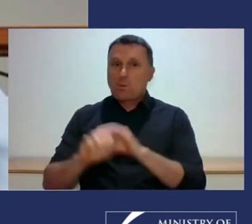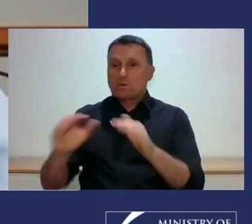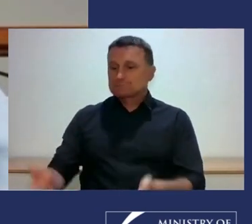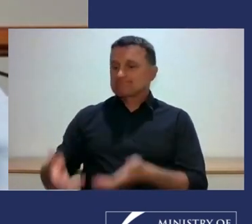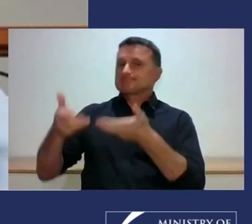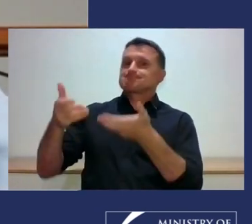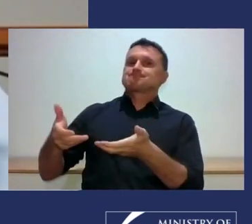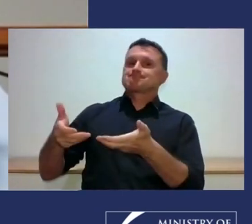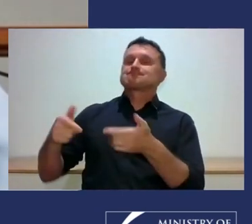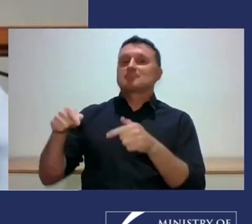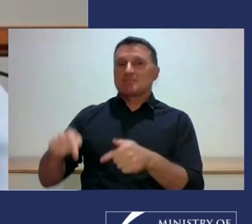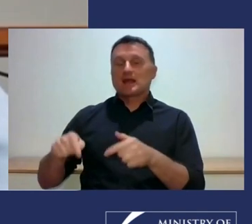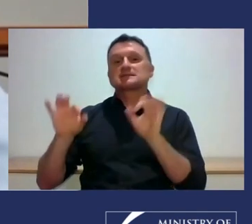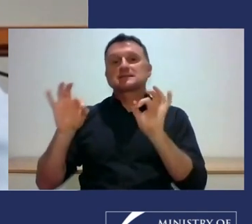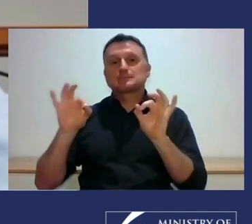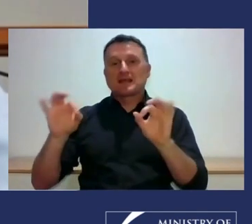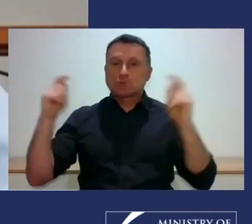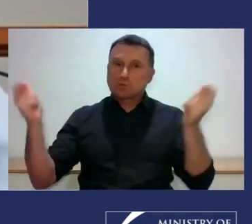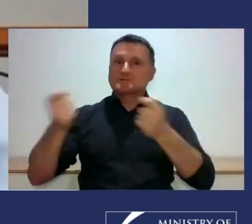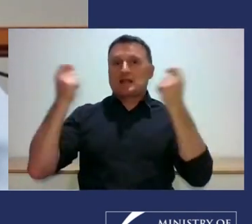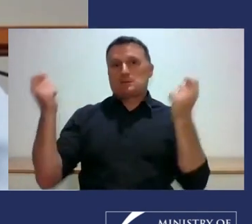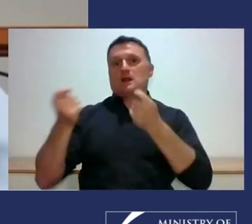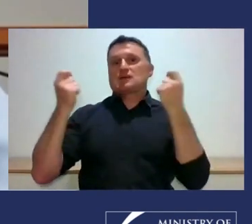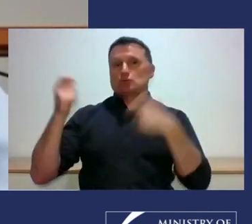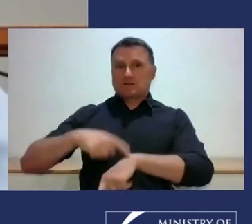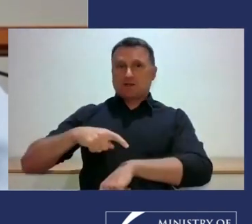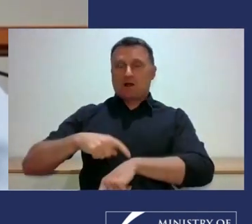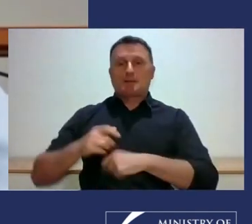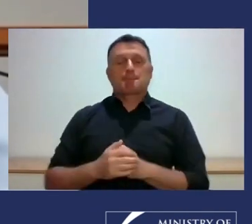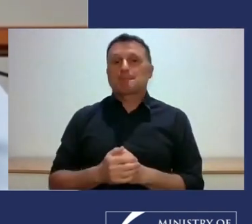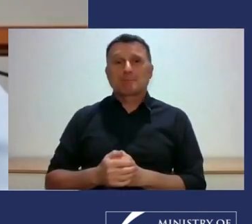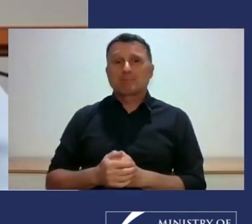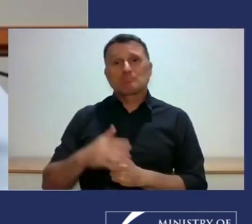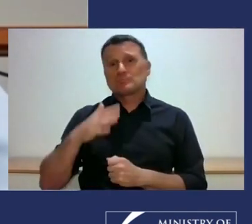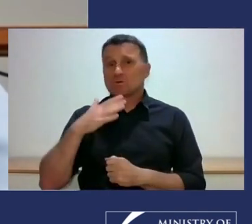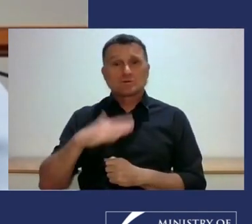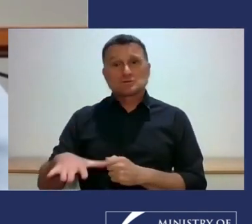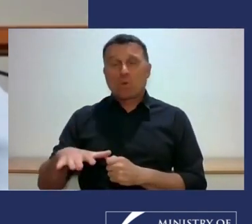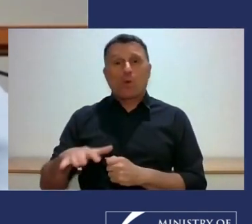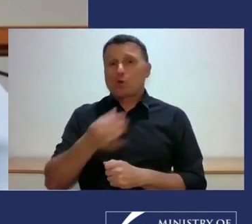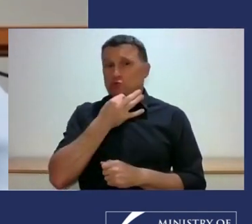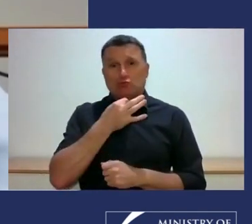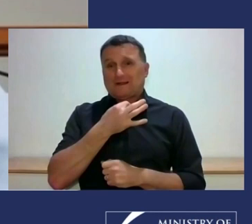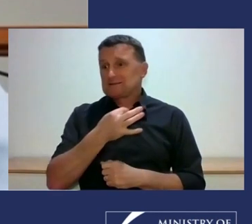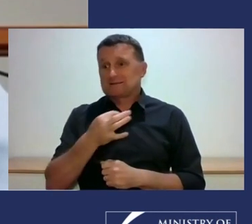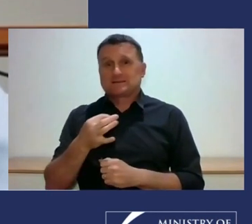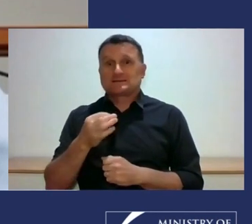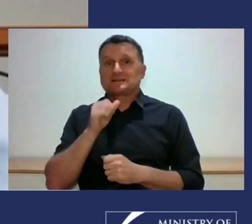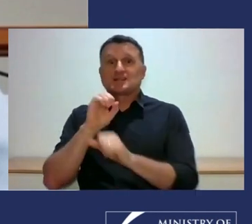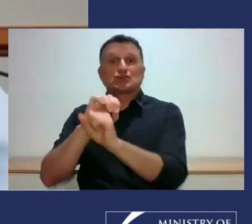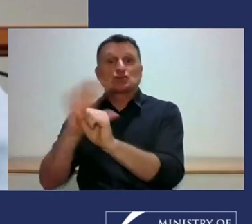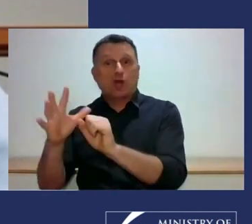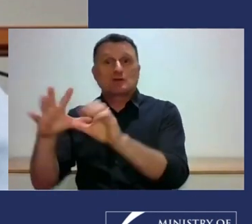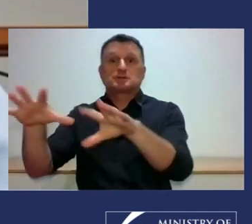special time, which it should be, rather than, like I said before, letting the impact of COVID take that away from you. So that's what I would say,